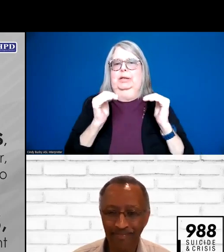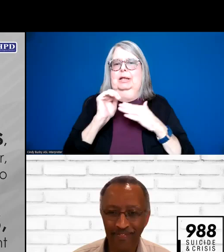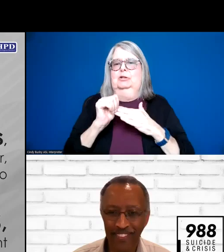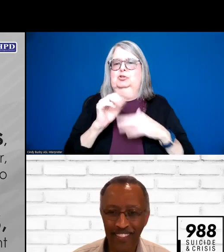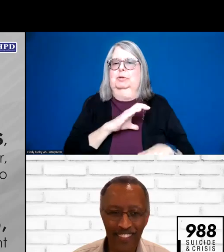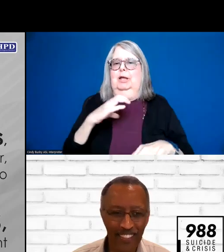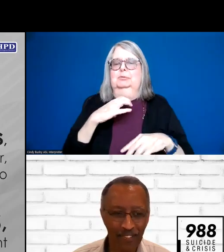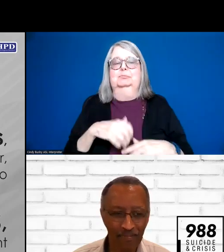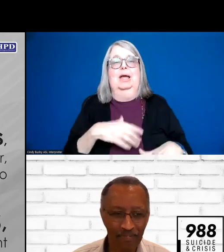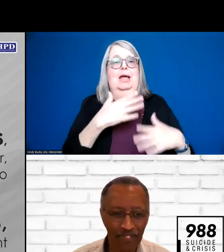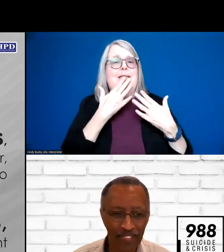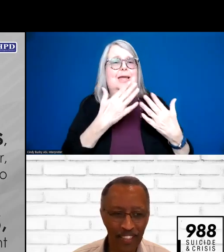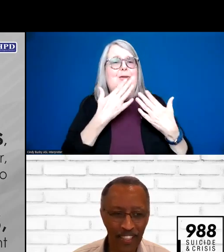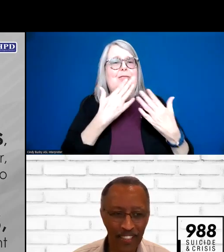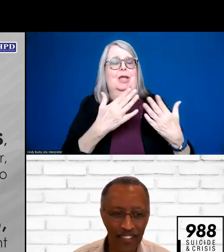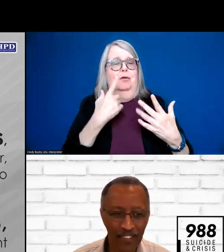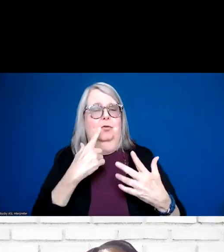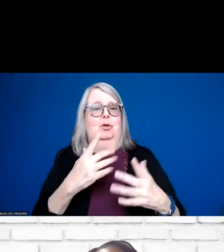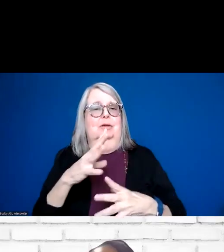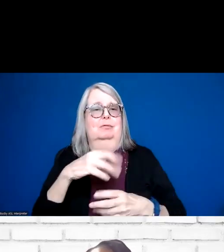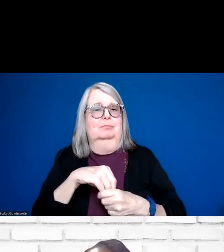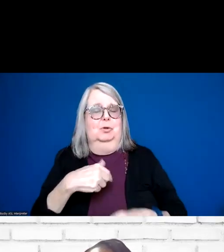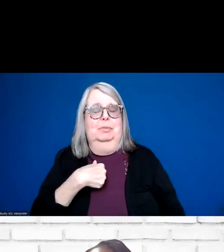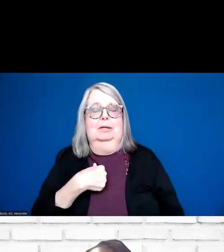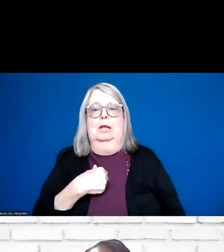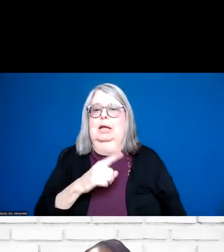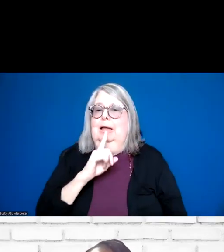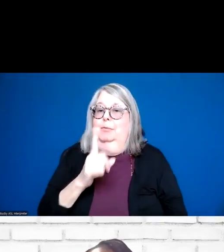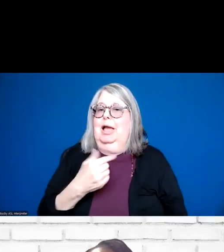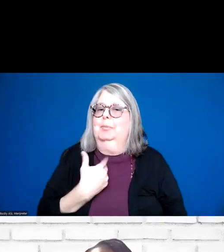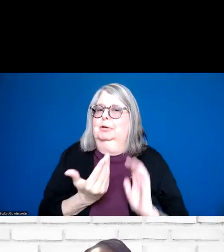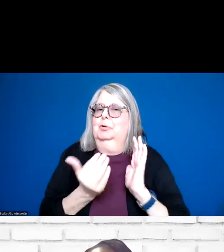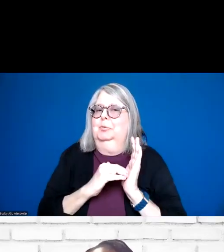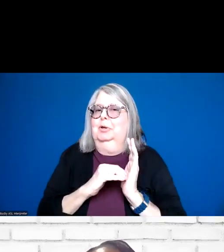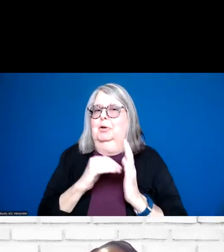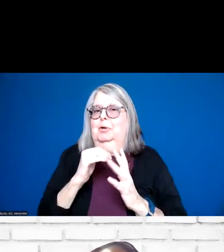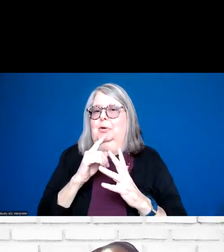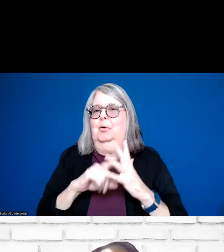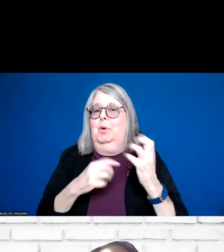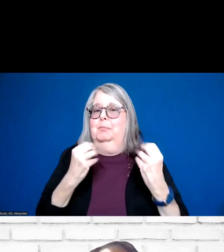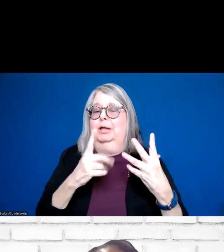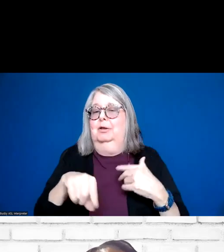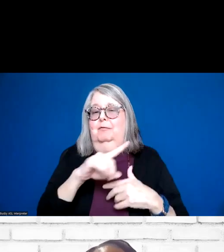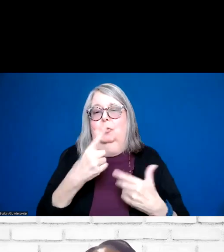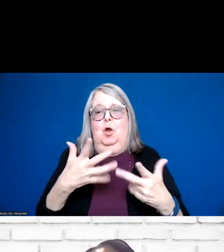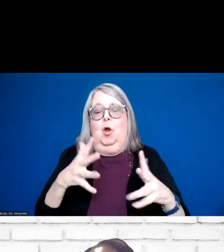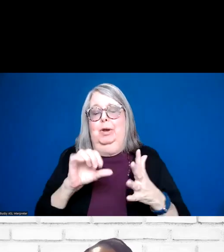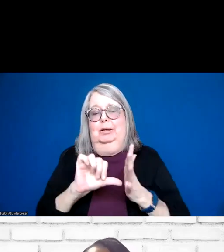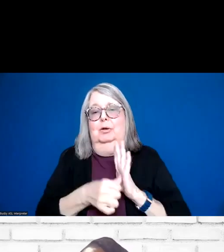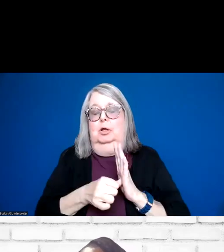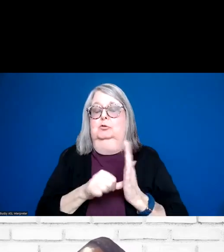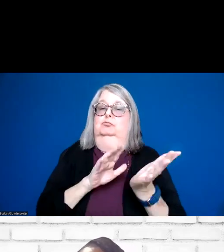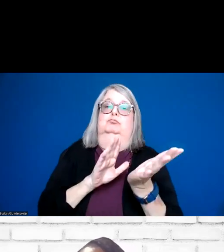you. Thank you so much for having me. Absolutely. I'm going to echo what a lot of you have already pointed out. One,